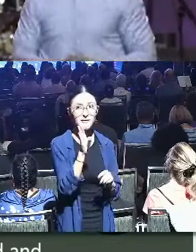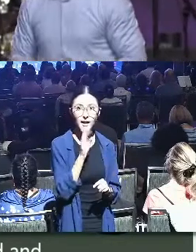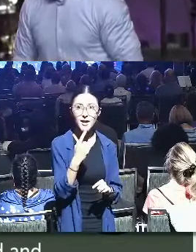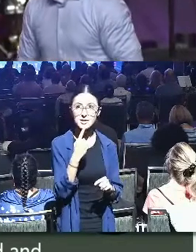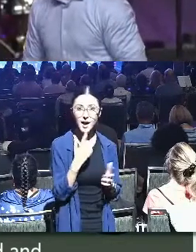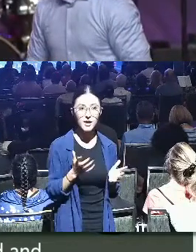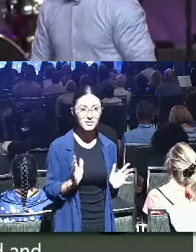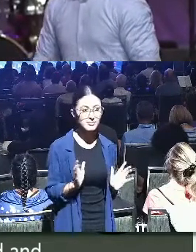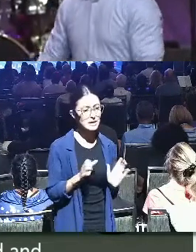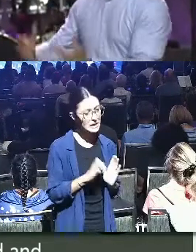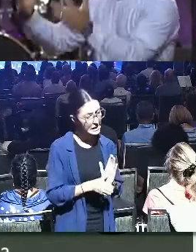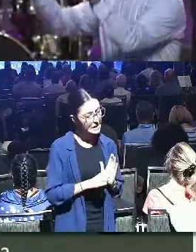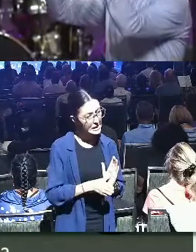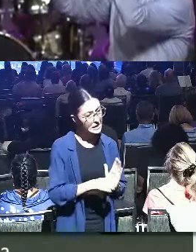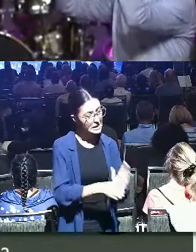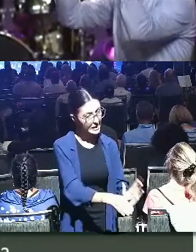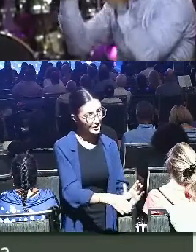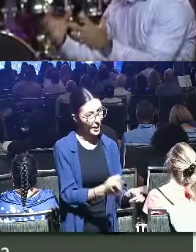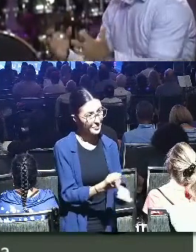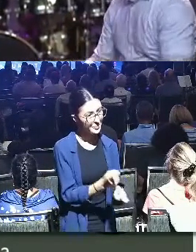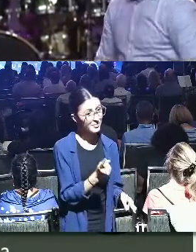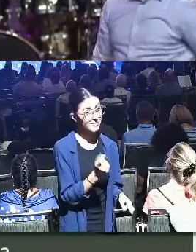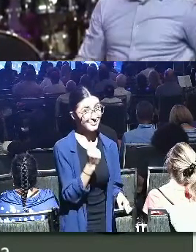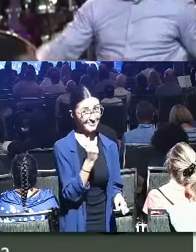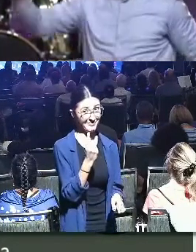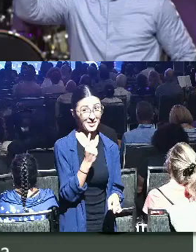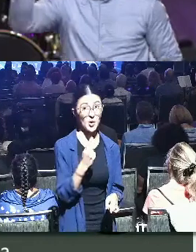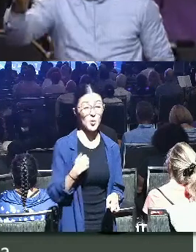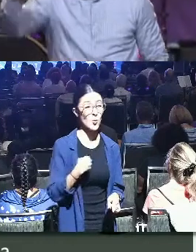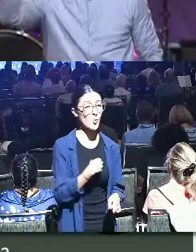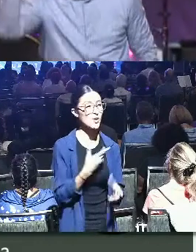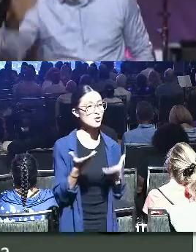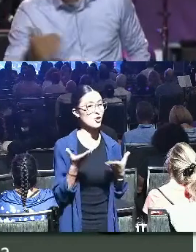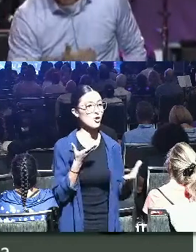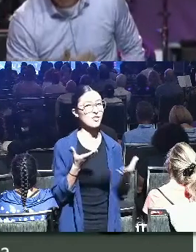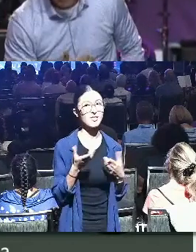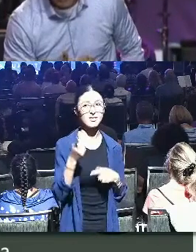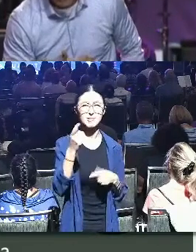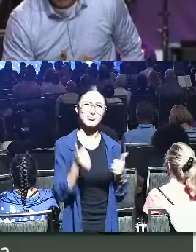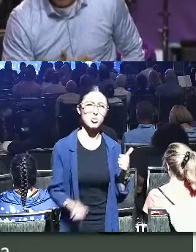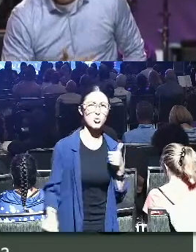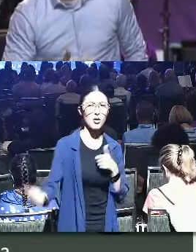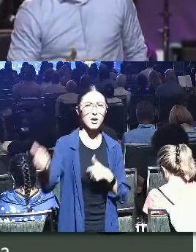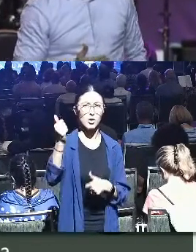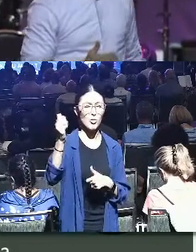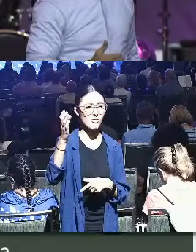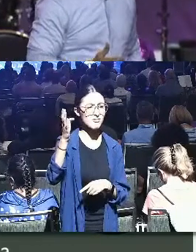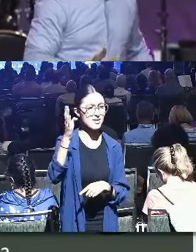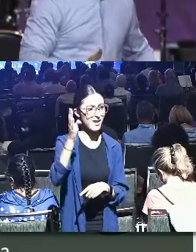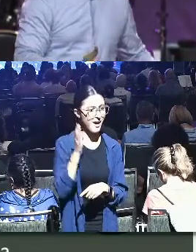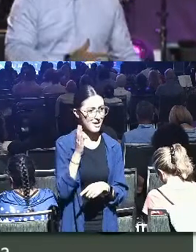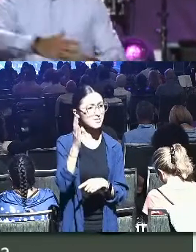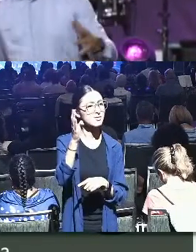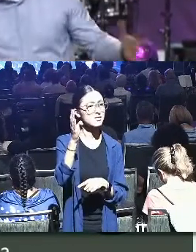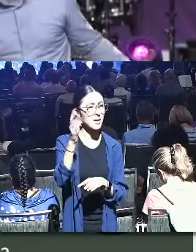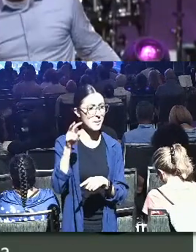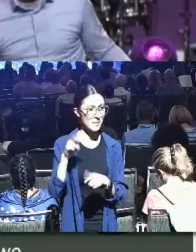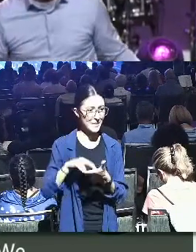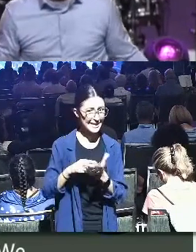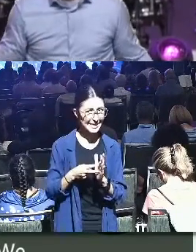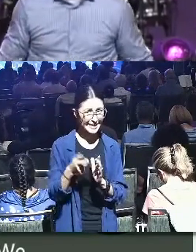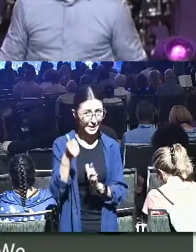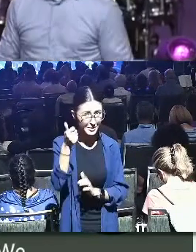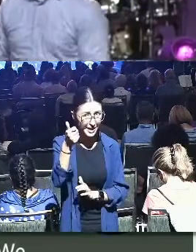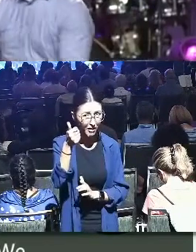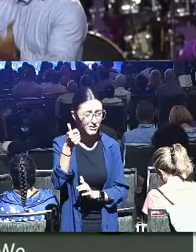prodigal God. He's a God of abundance, not a God of scarcity. We worship a God who's